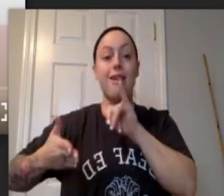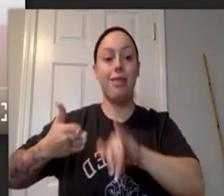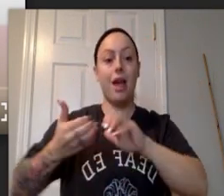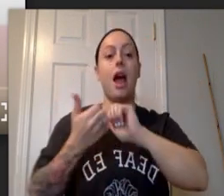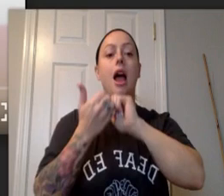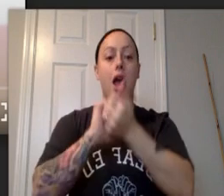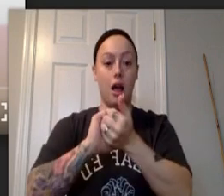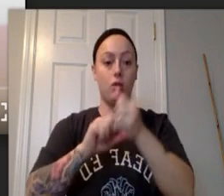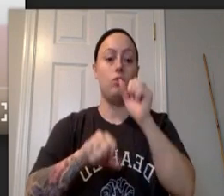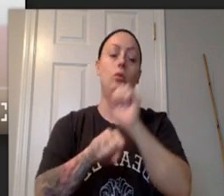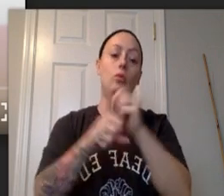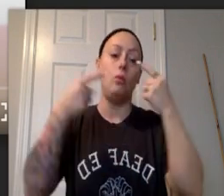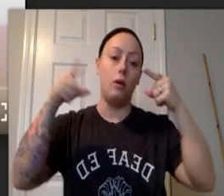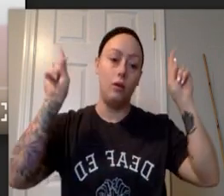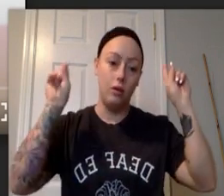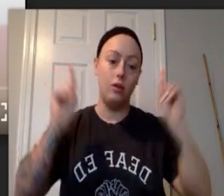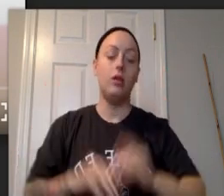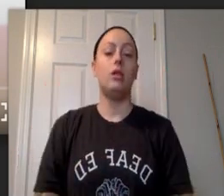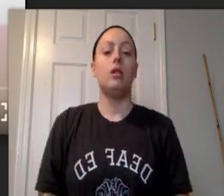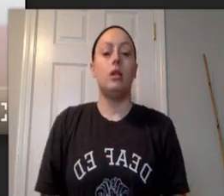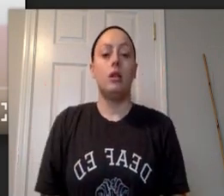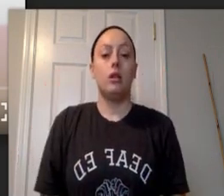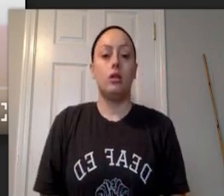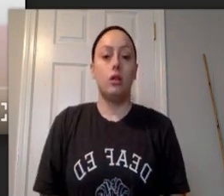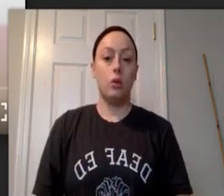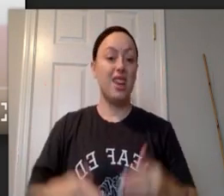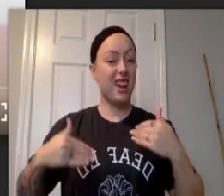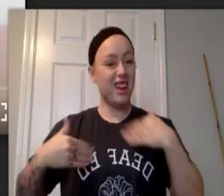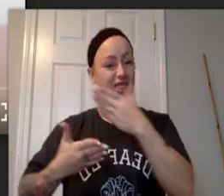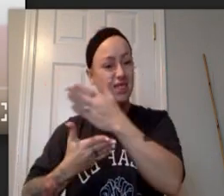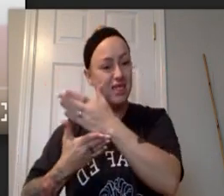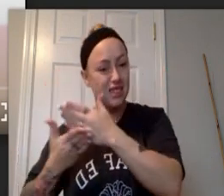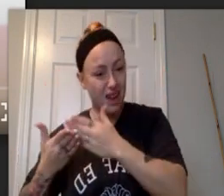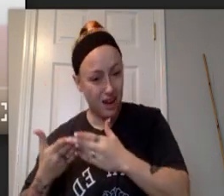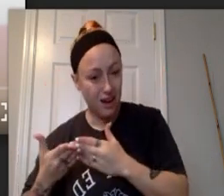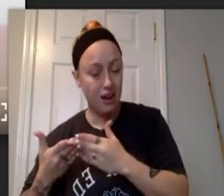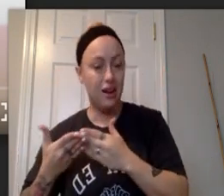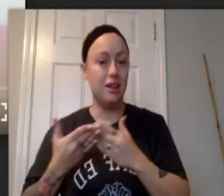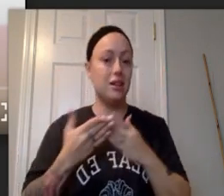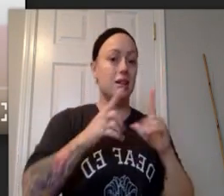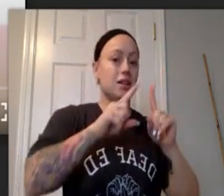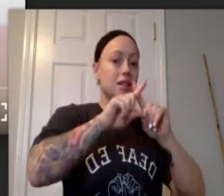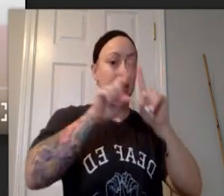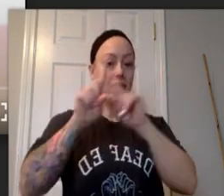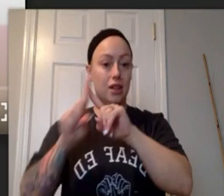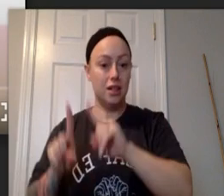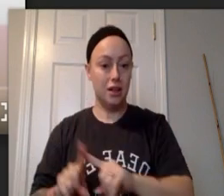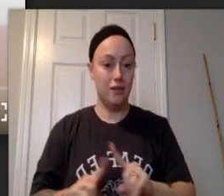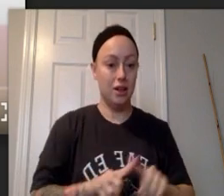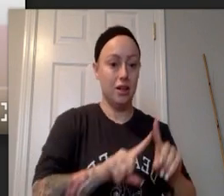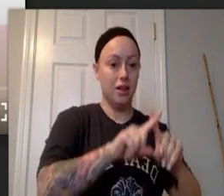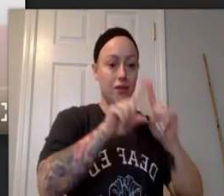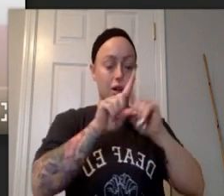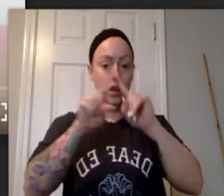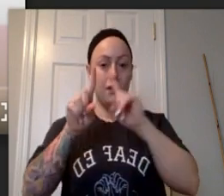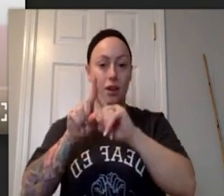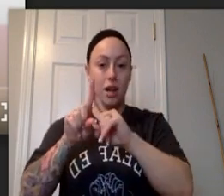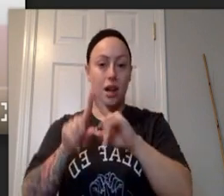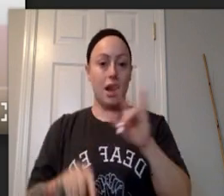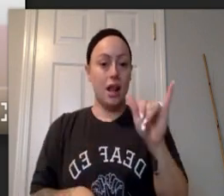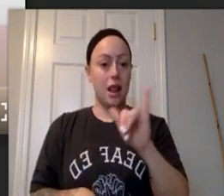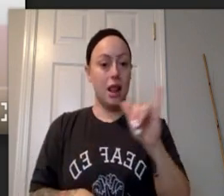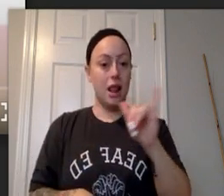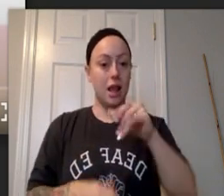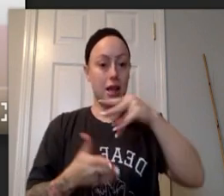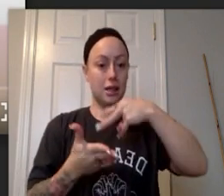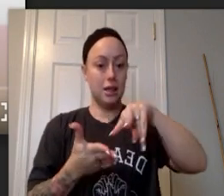opioid agonists and antagonists and partial agonists, and I like to equate them to dancers. A